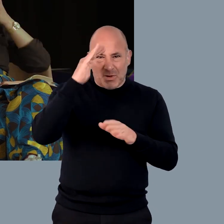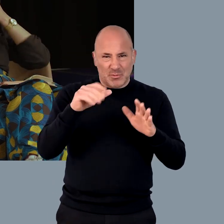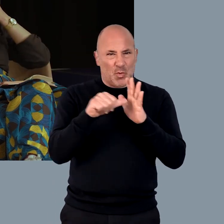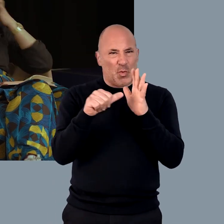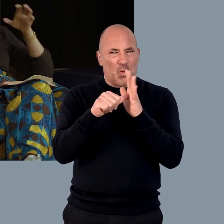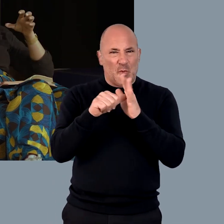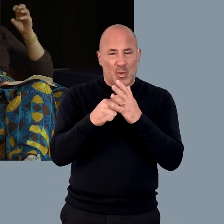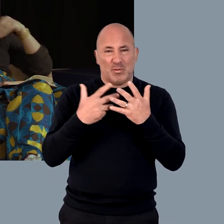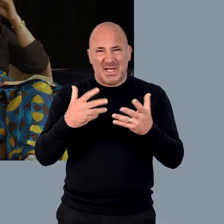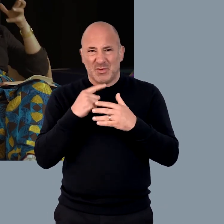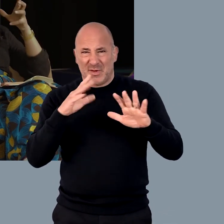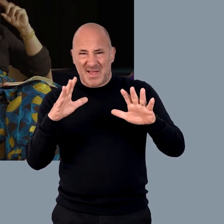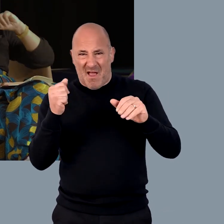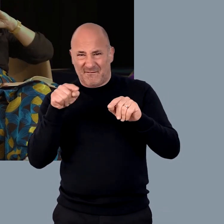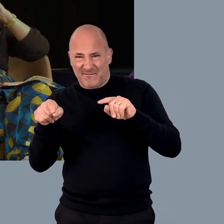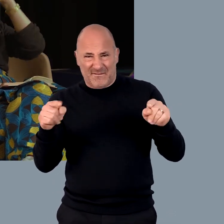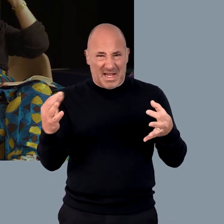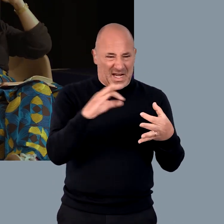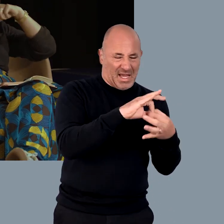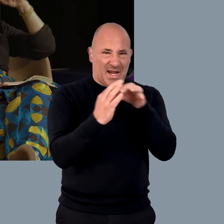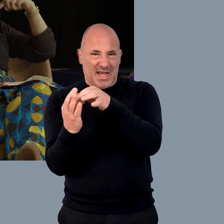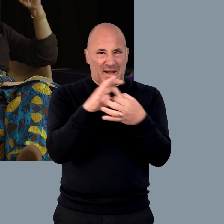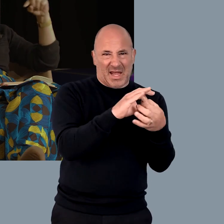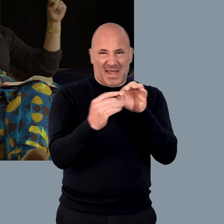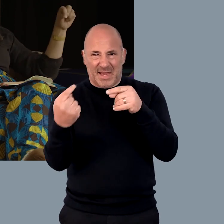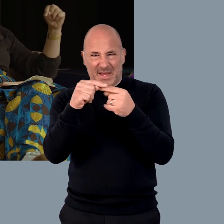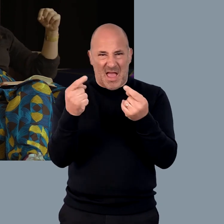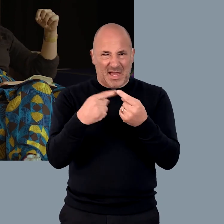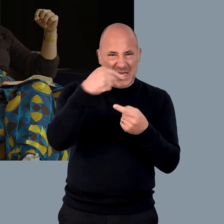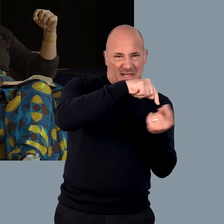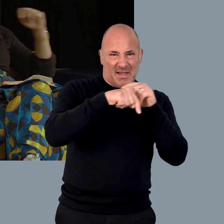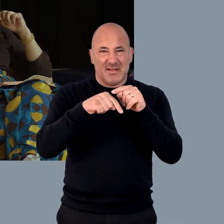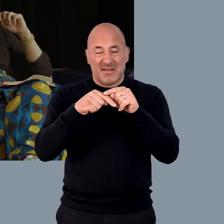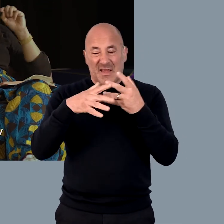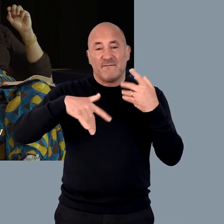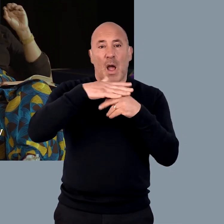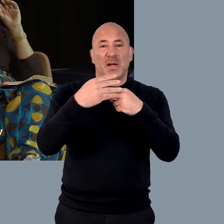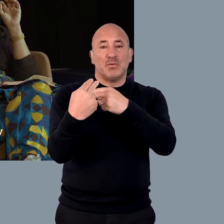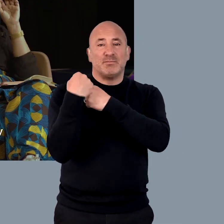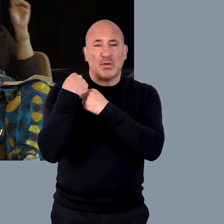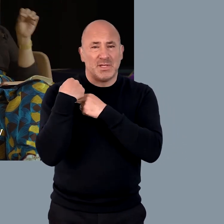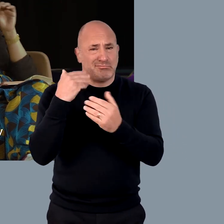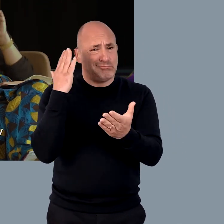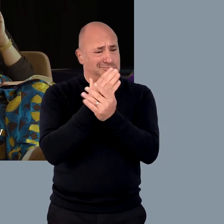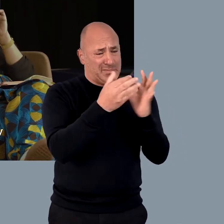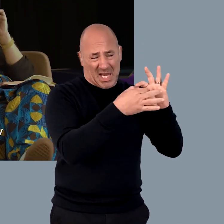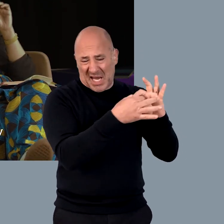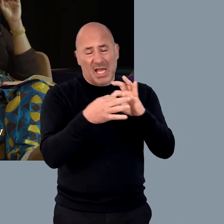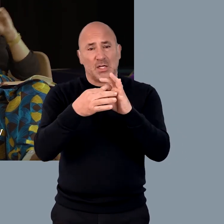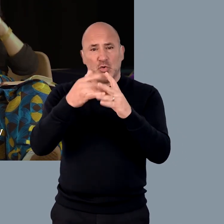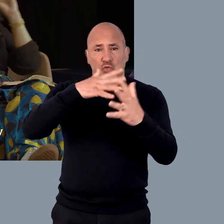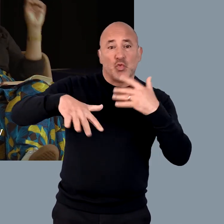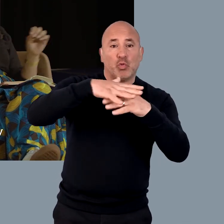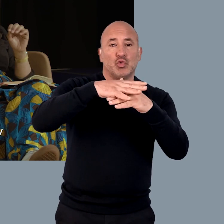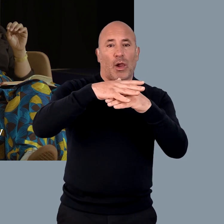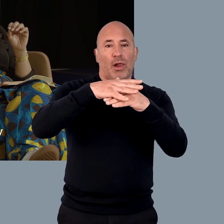principles generally, is difficult. And part of today was kind of showing the interconnections between, and actually environmental responsibility